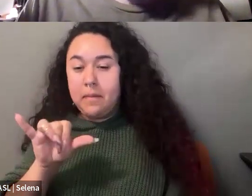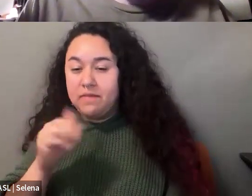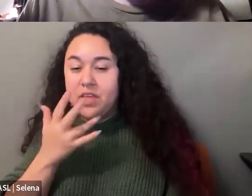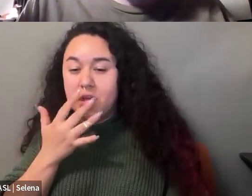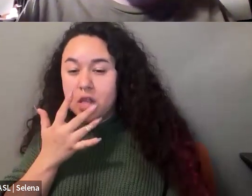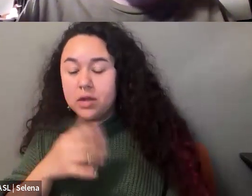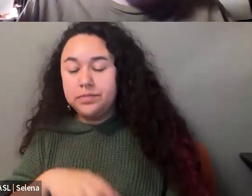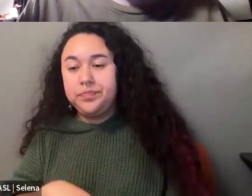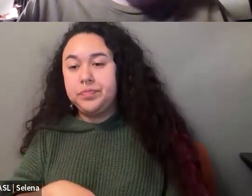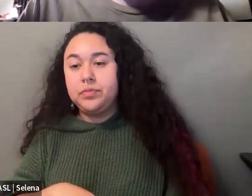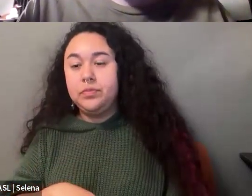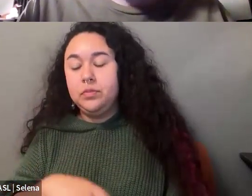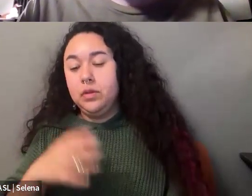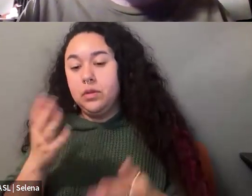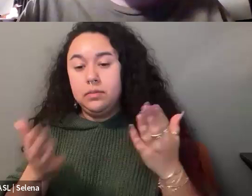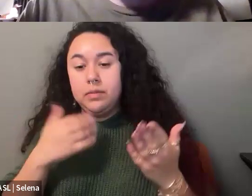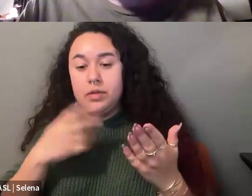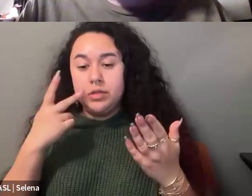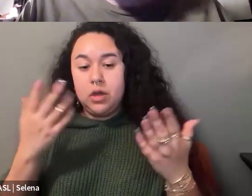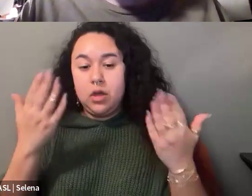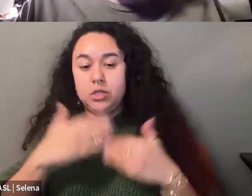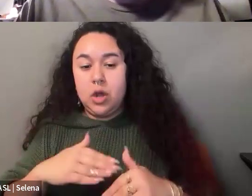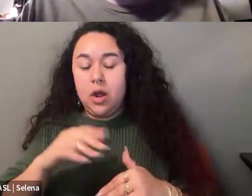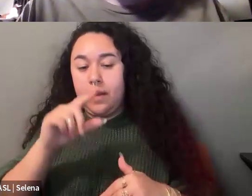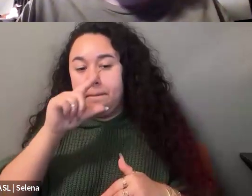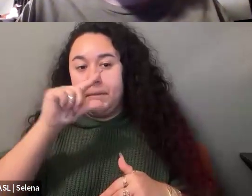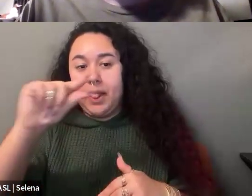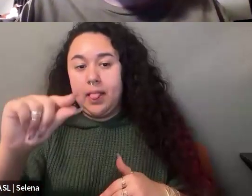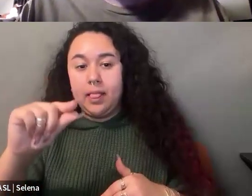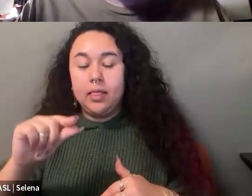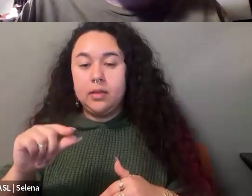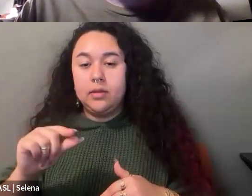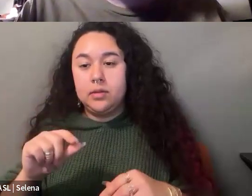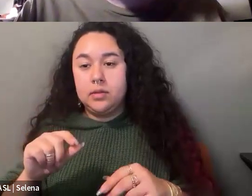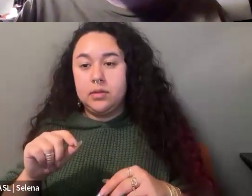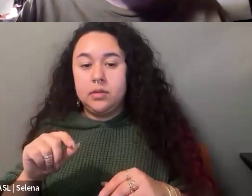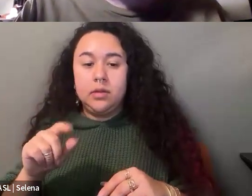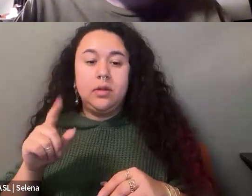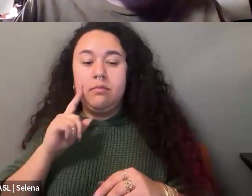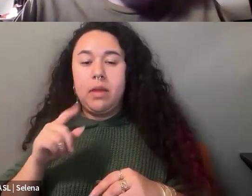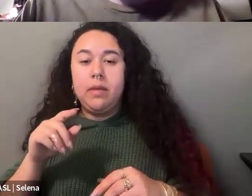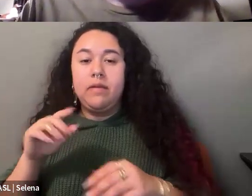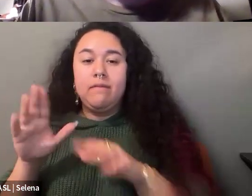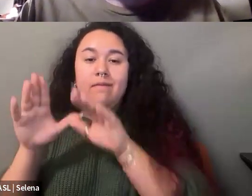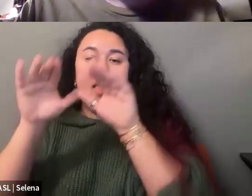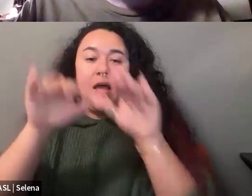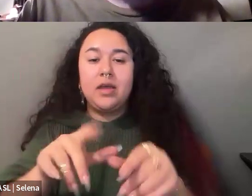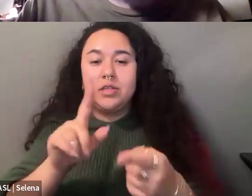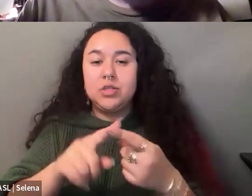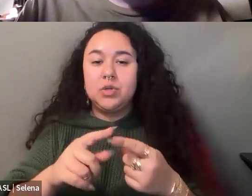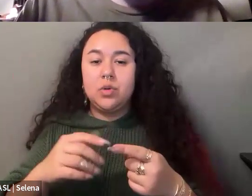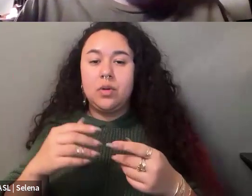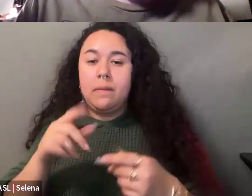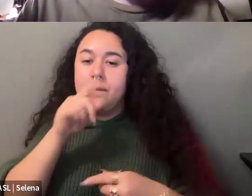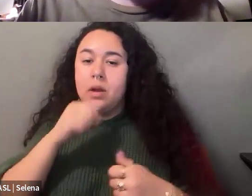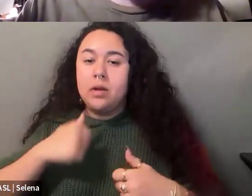coloration, and a dark bill, kind of exploring a bird bath for the first time, or one of the first times.